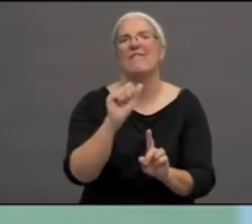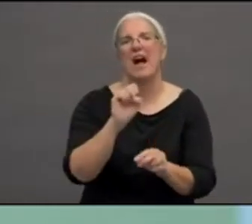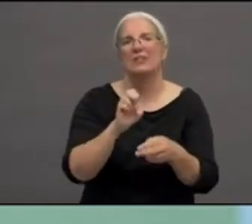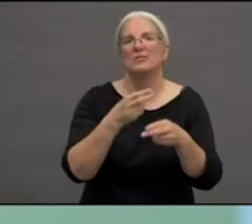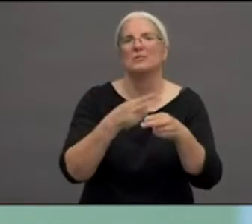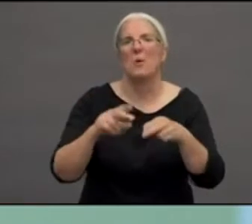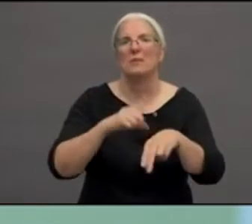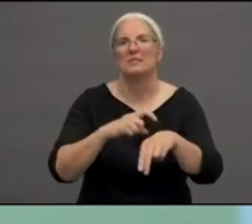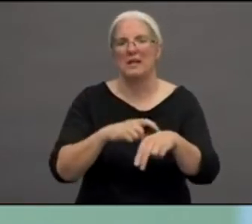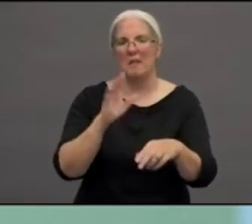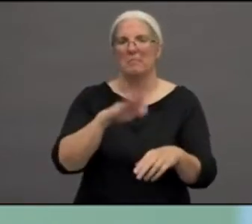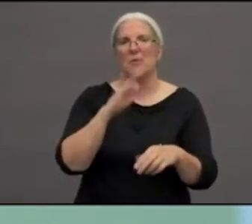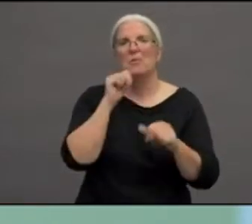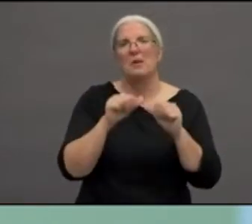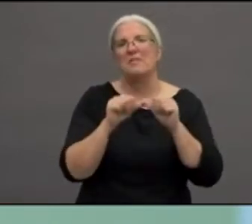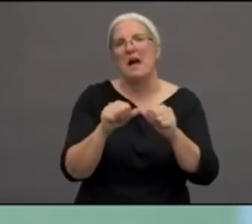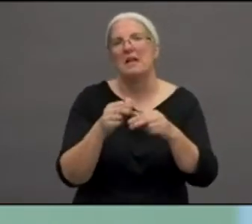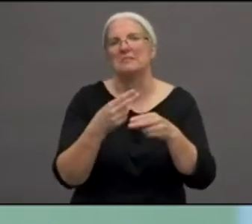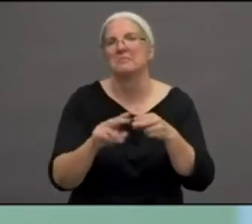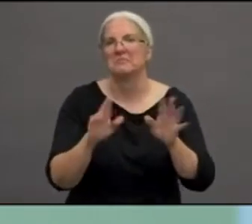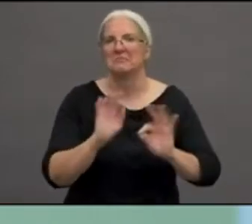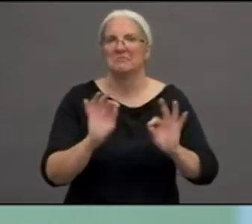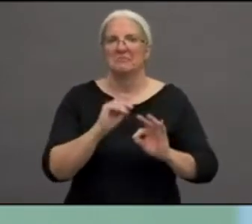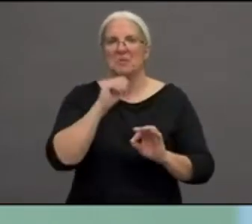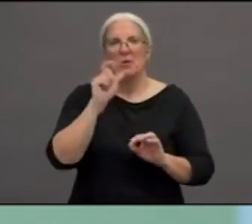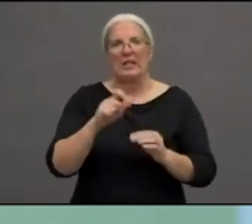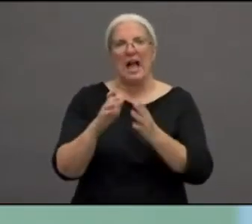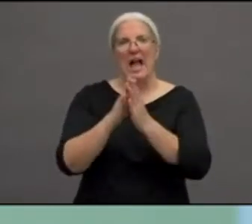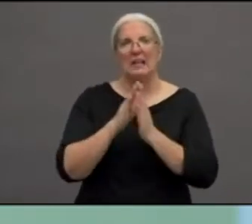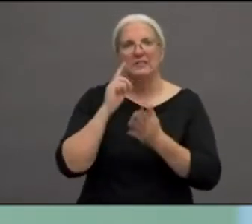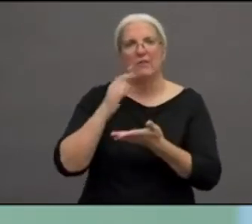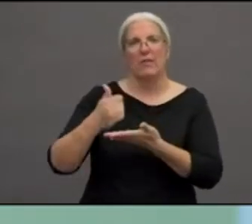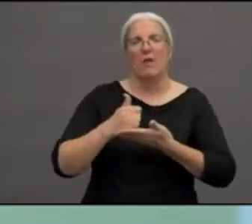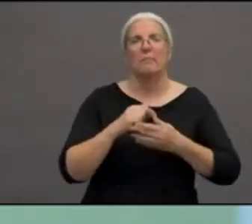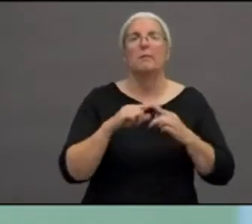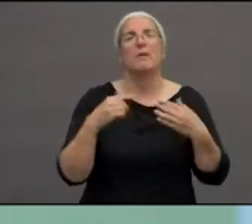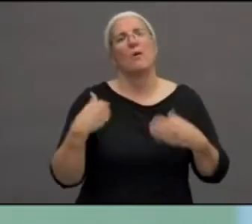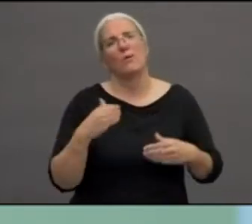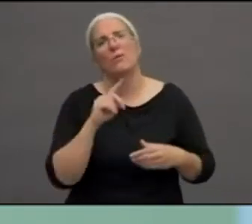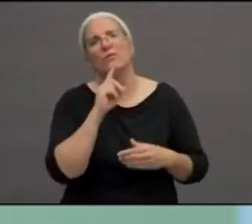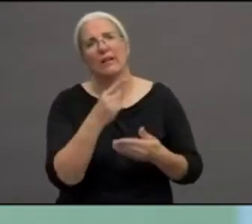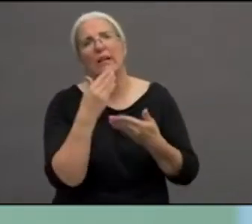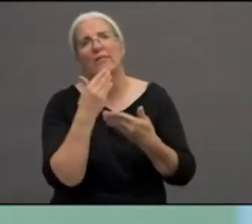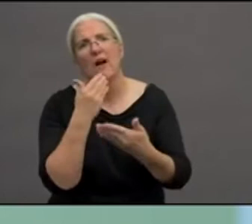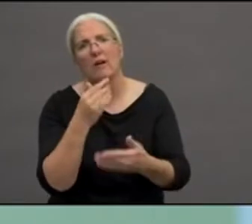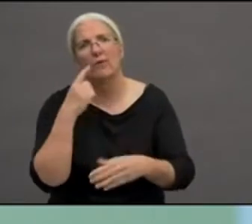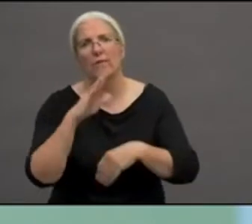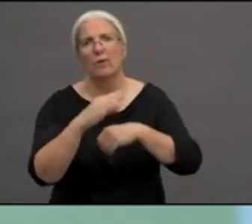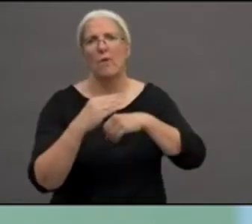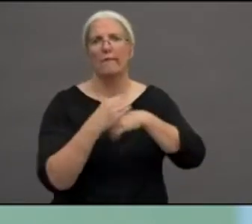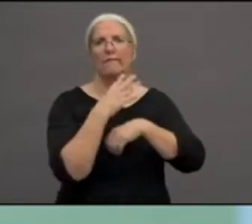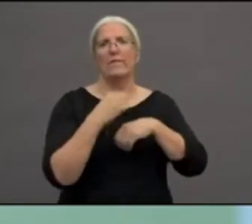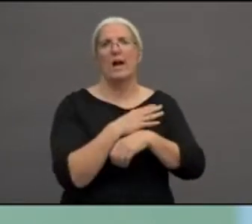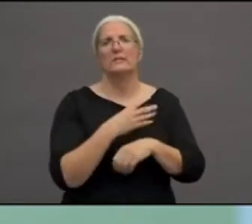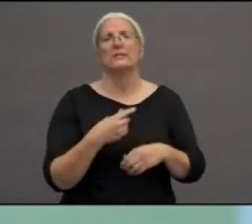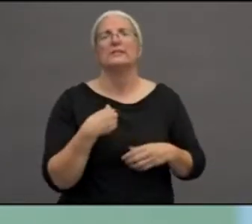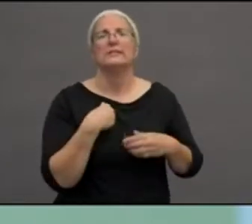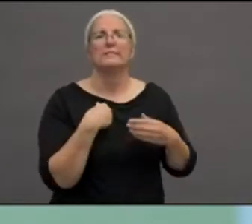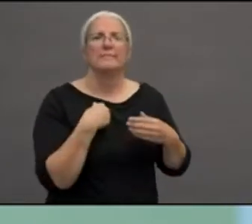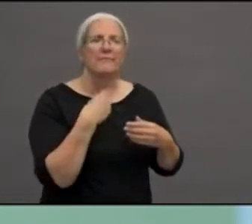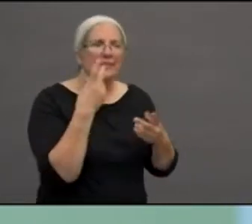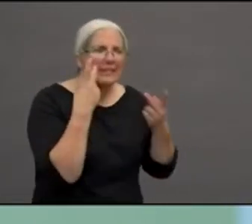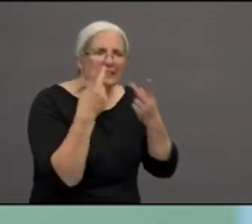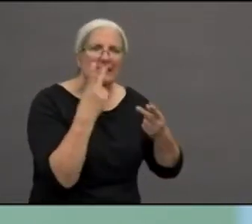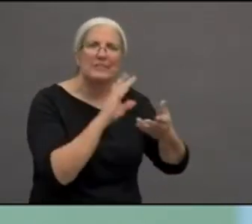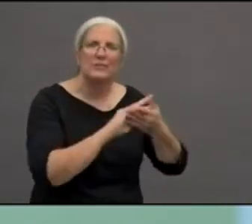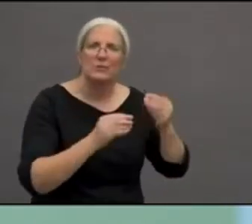take that step to go to therapy. So thank you so much for that. Hi, Rachel. We've been seeing stories of young people losing